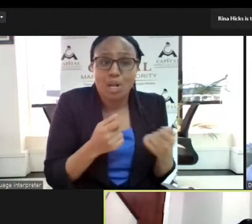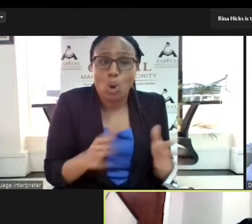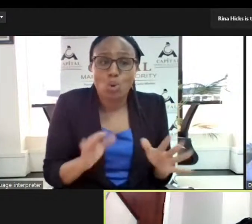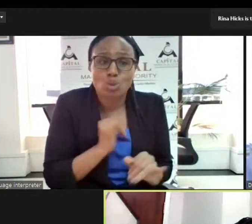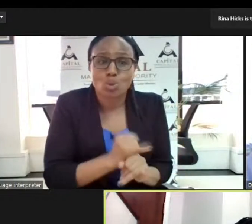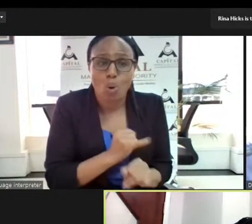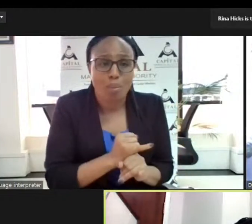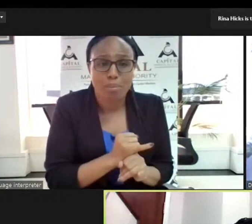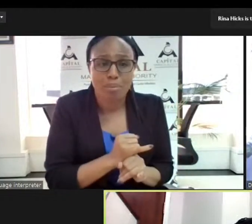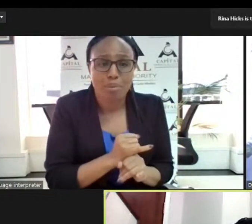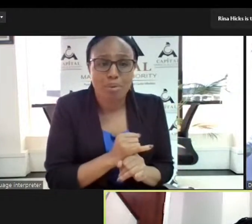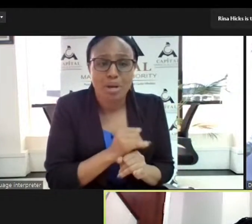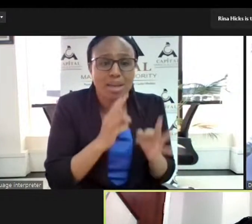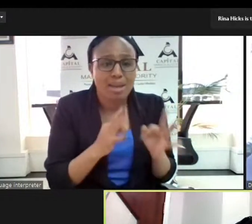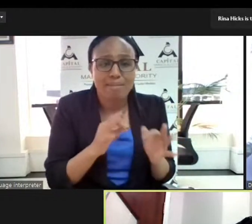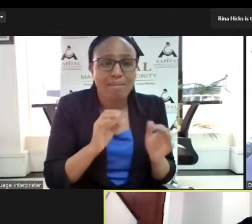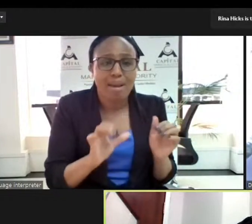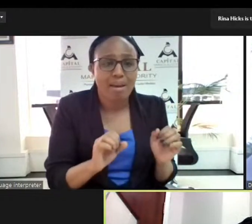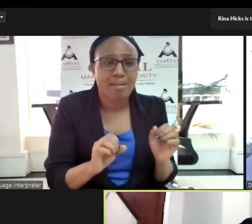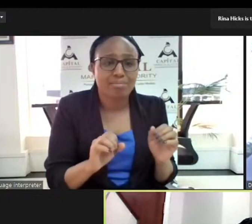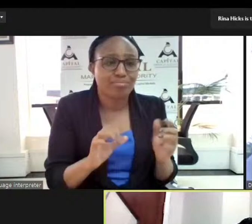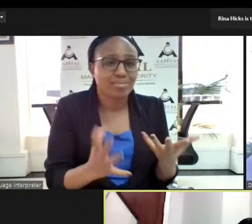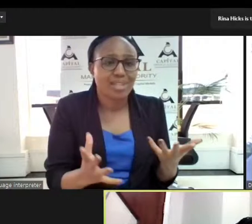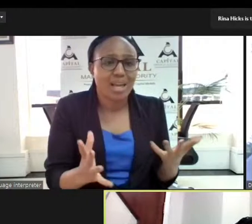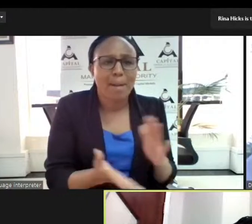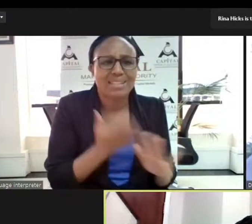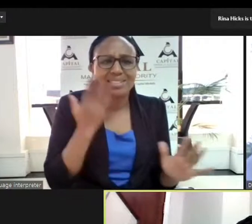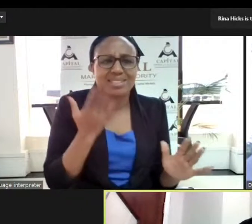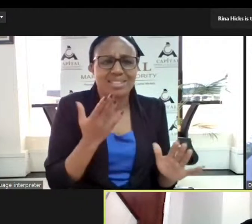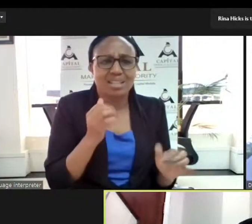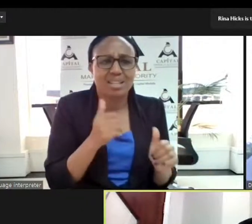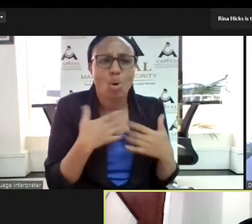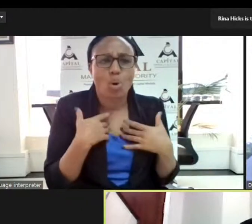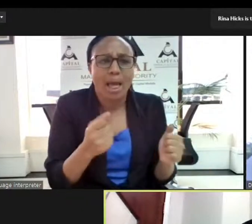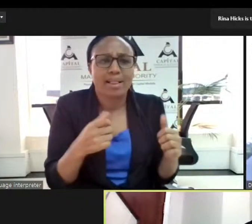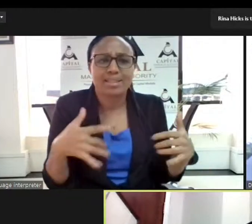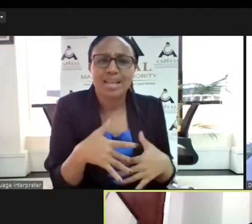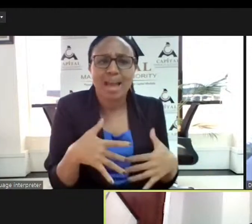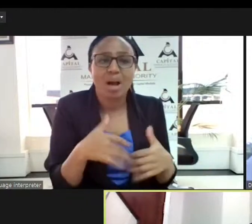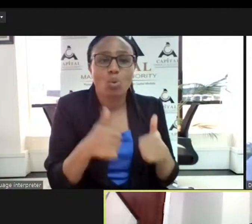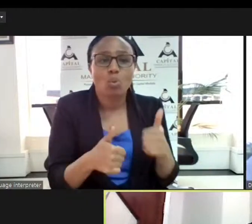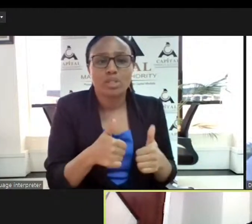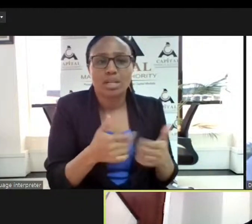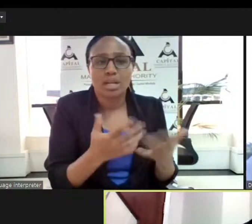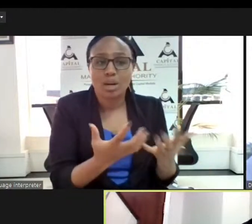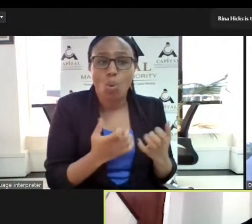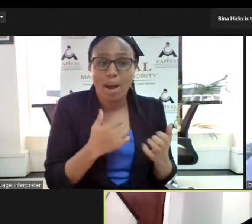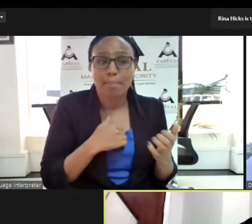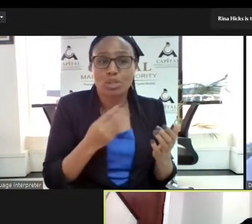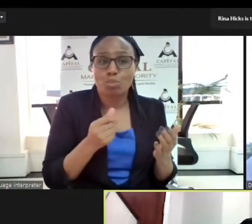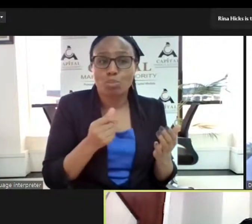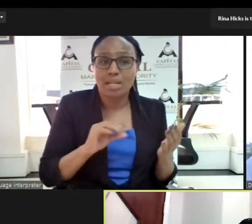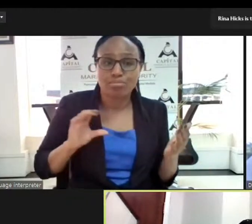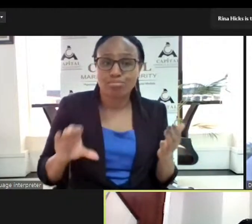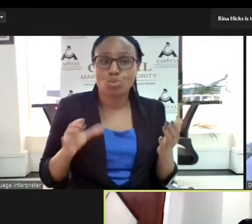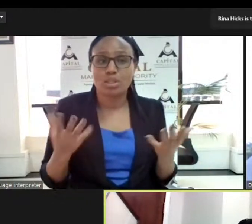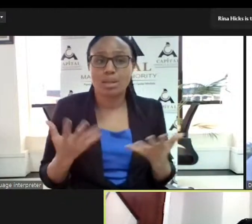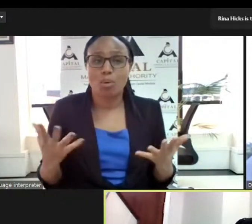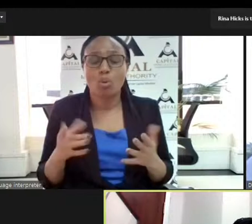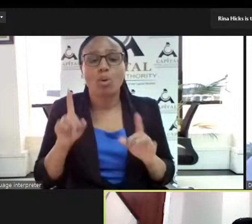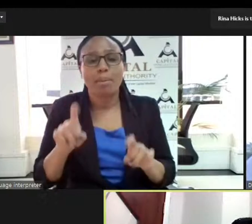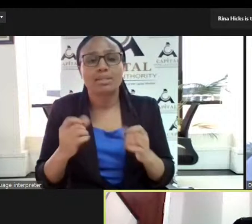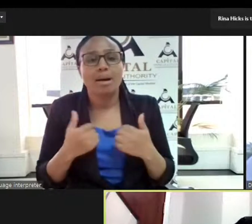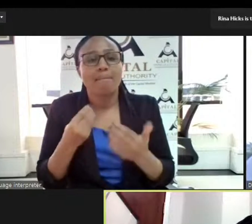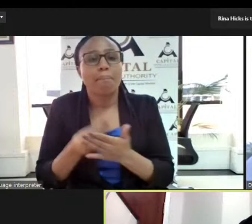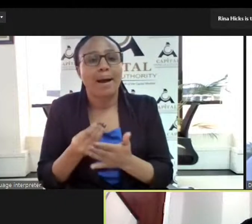I face an emergency or a health scare that might require me to put some money somewhere? And so you have to have money available for